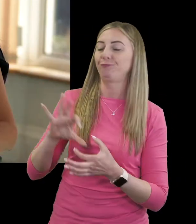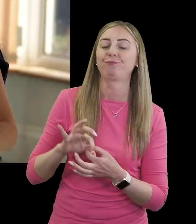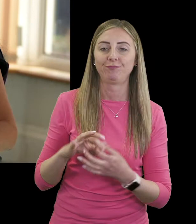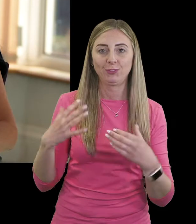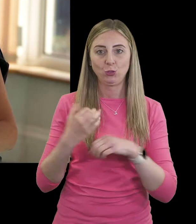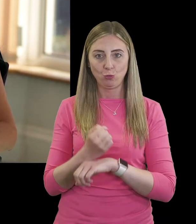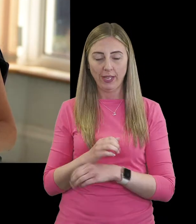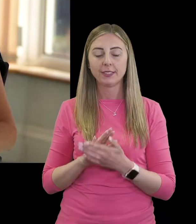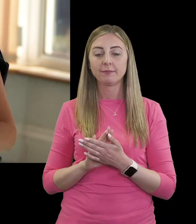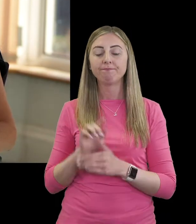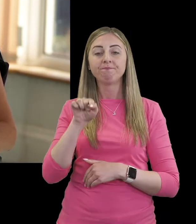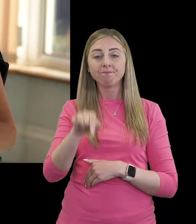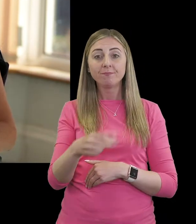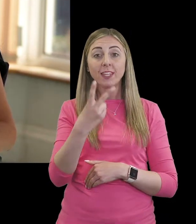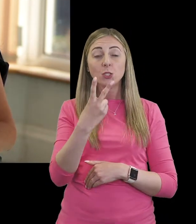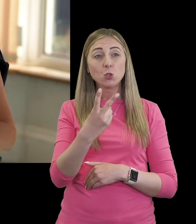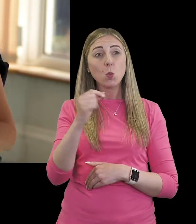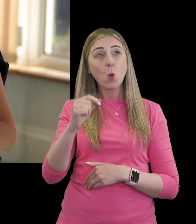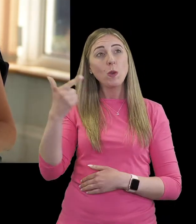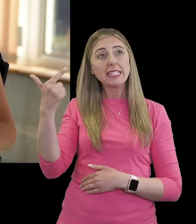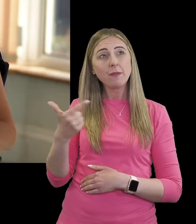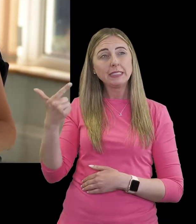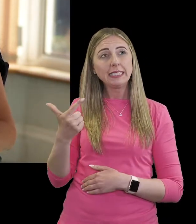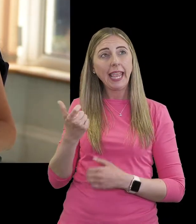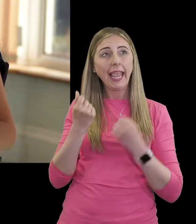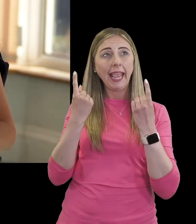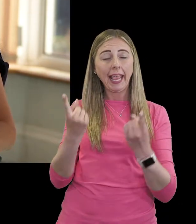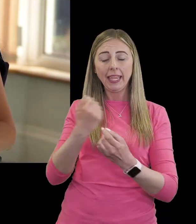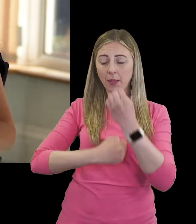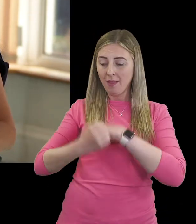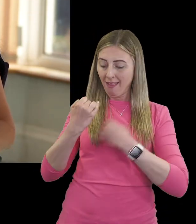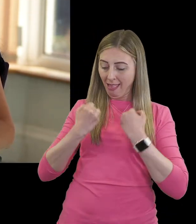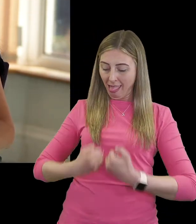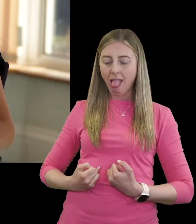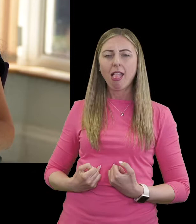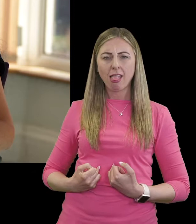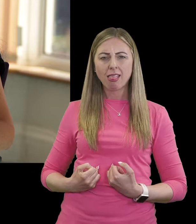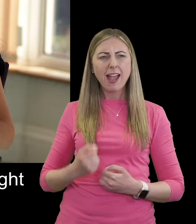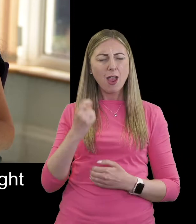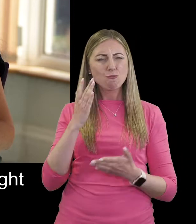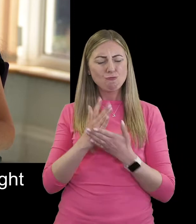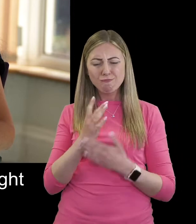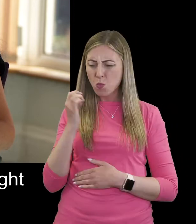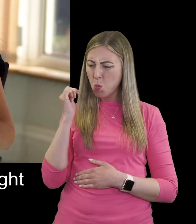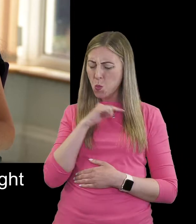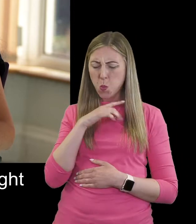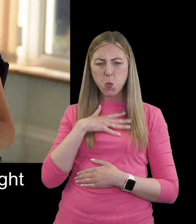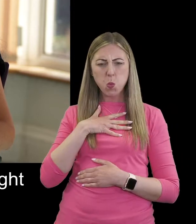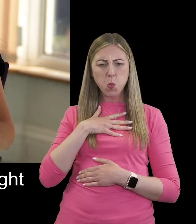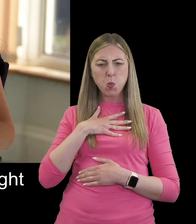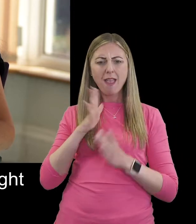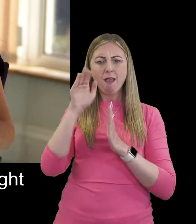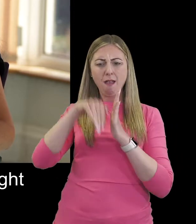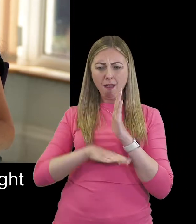was in 2017 that I started to feel unwell. And it was a strange unwellness and a fluctuating